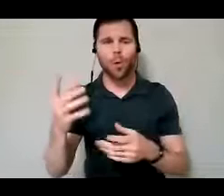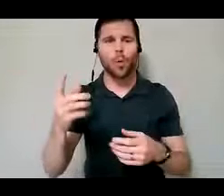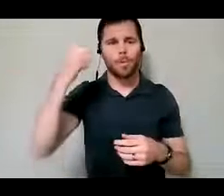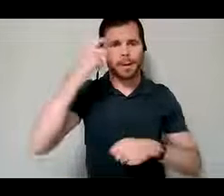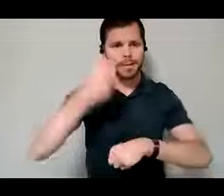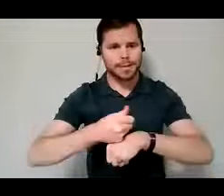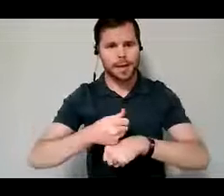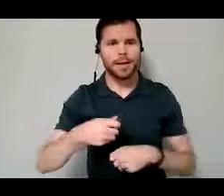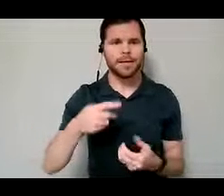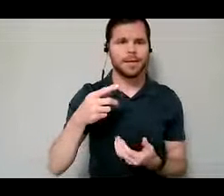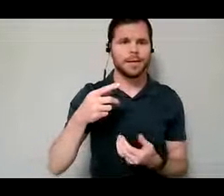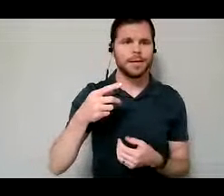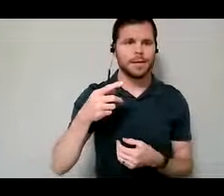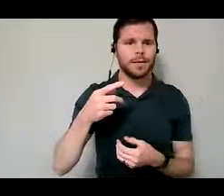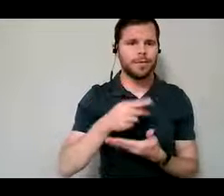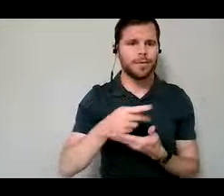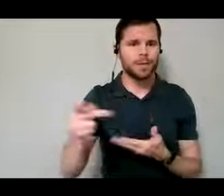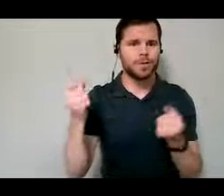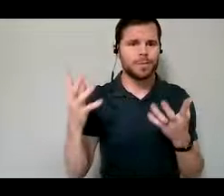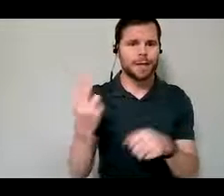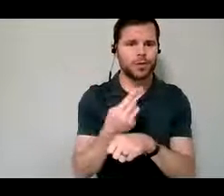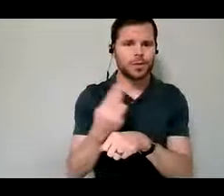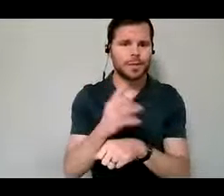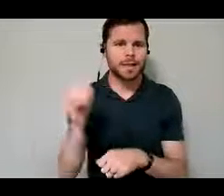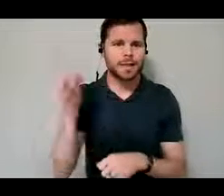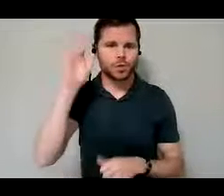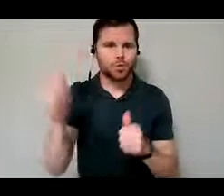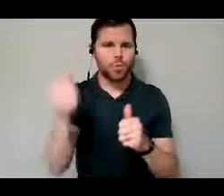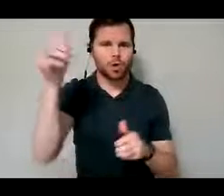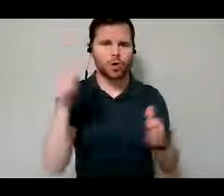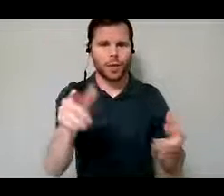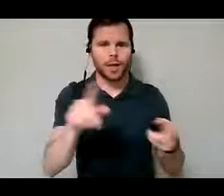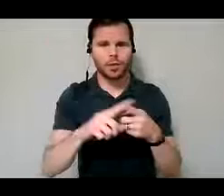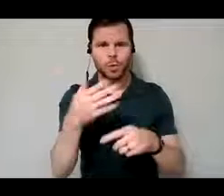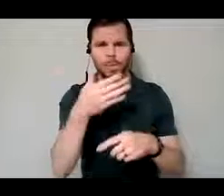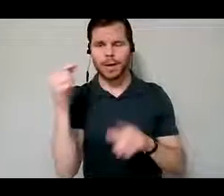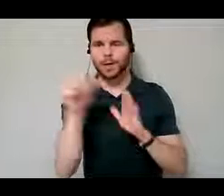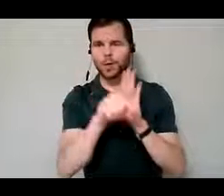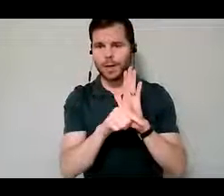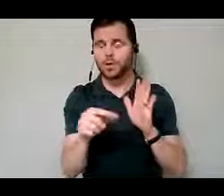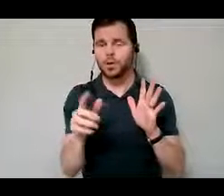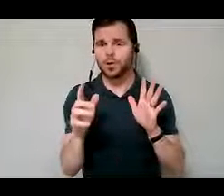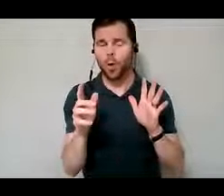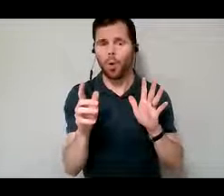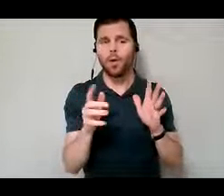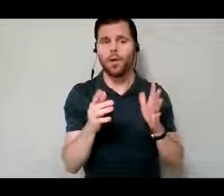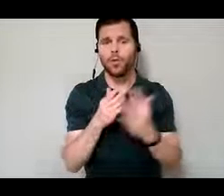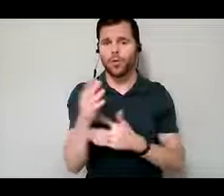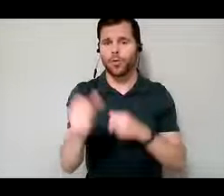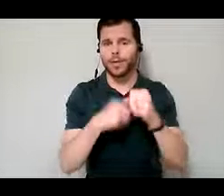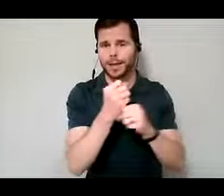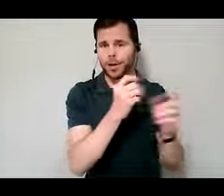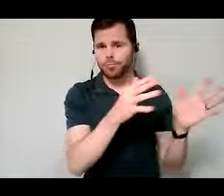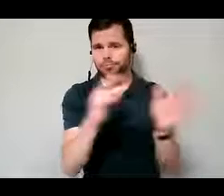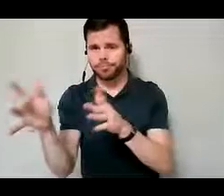uses, and smarter ways to better grades. And so there's a lot of different focuses that they go on throughout the year. And it's broken down, as you can see,